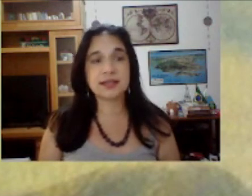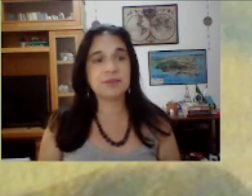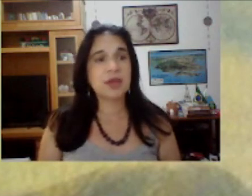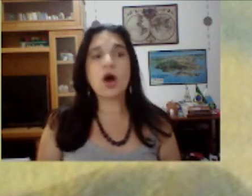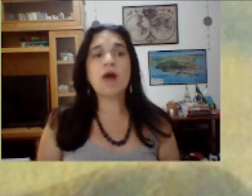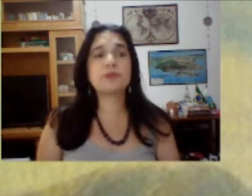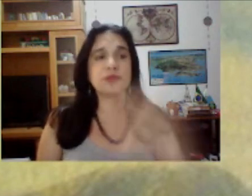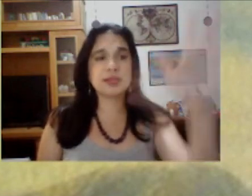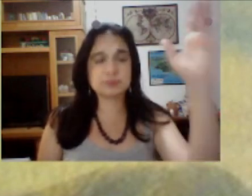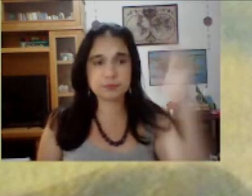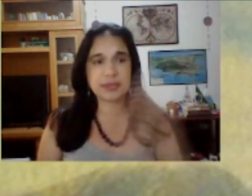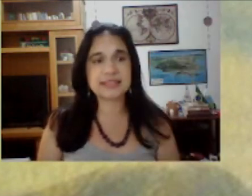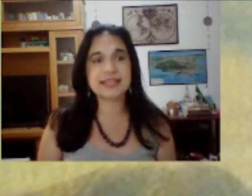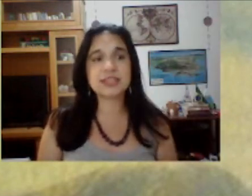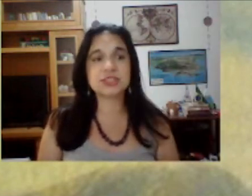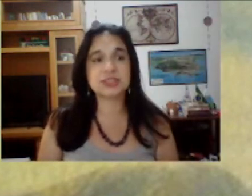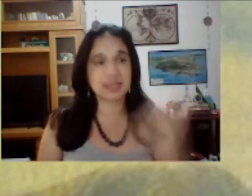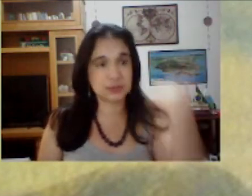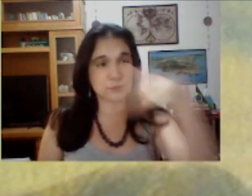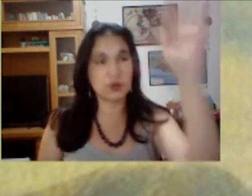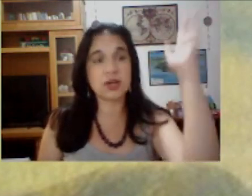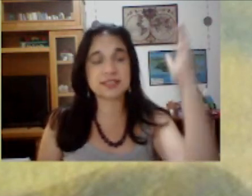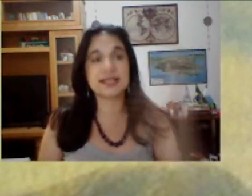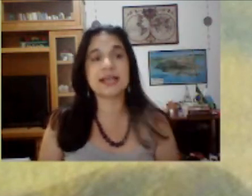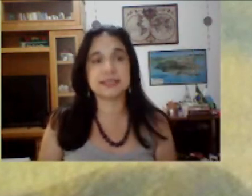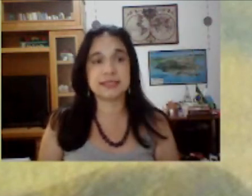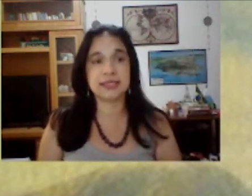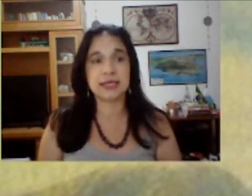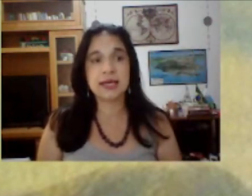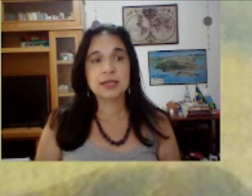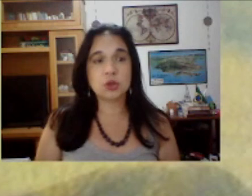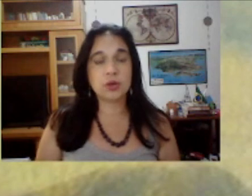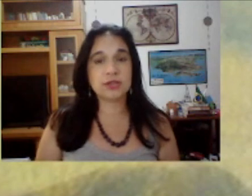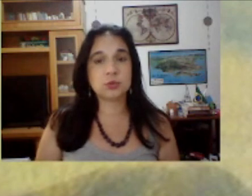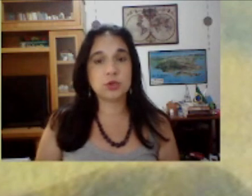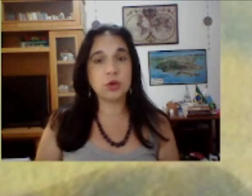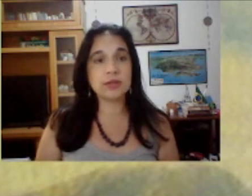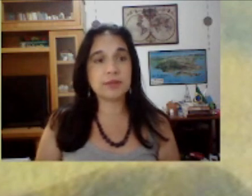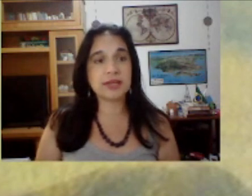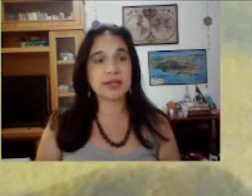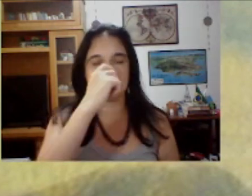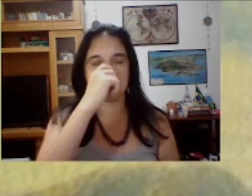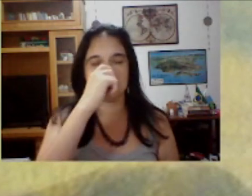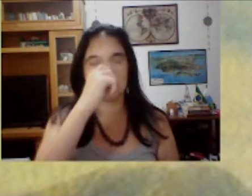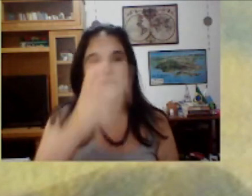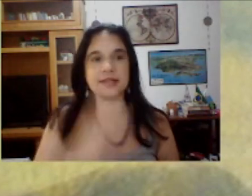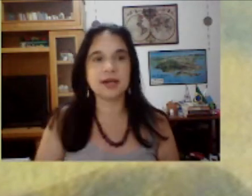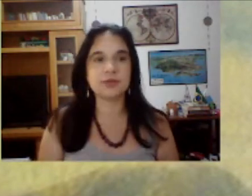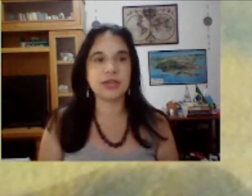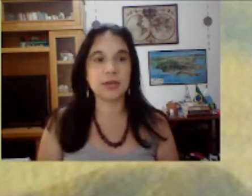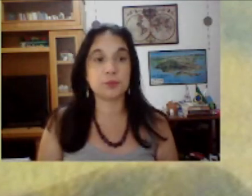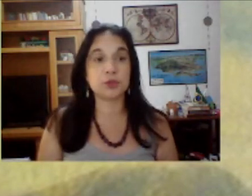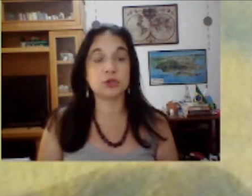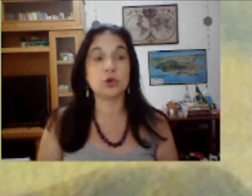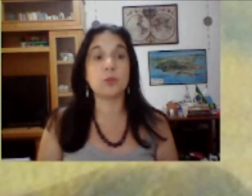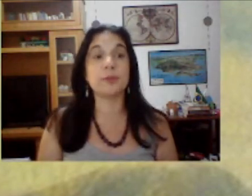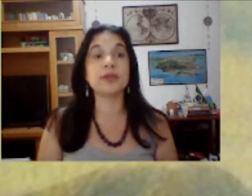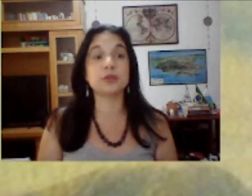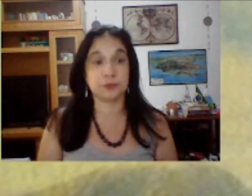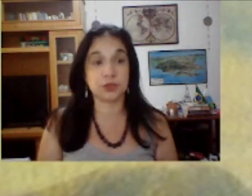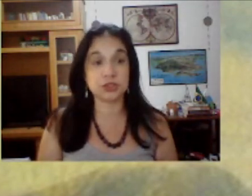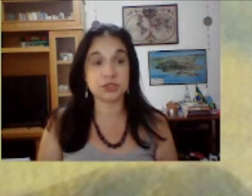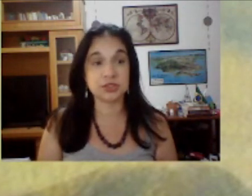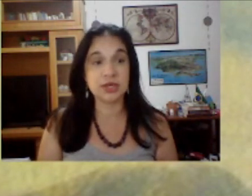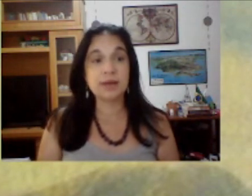basically coffee plantations as far as the eye could see. So it would only be in the reign of the Emperor Dom